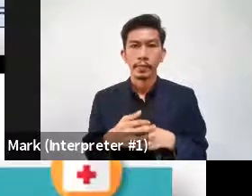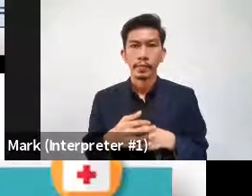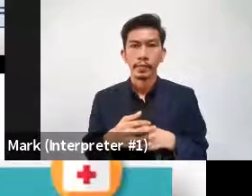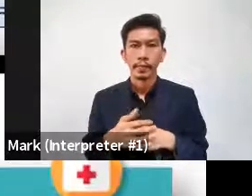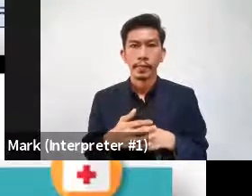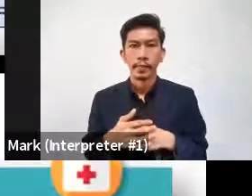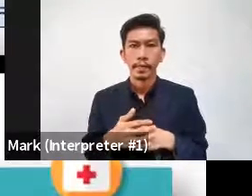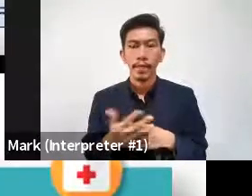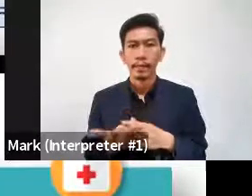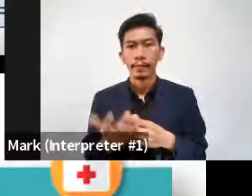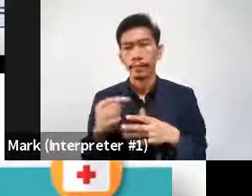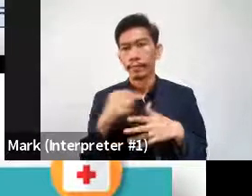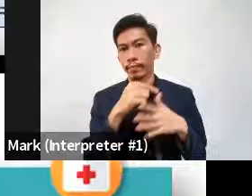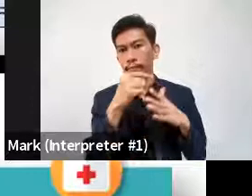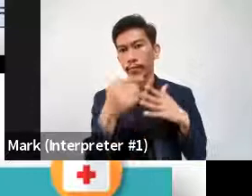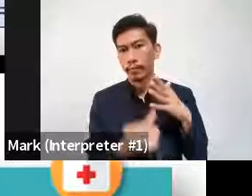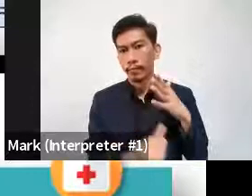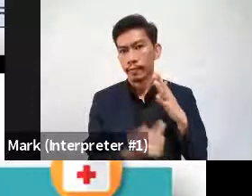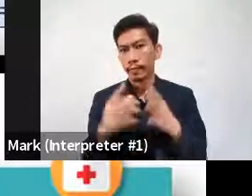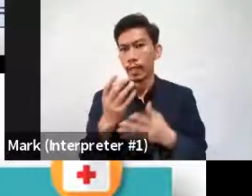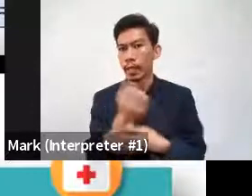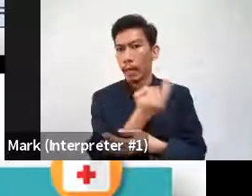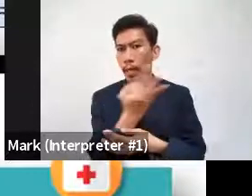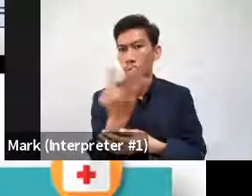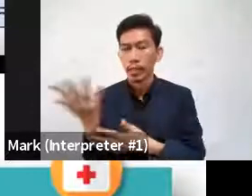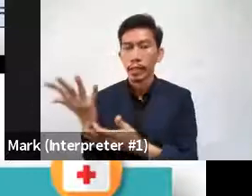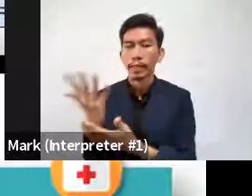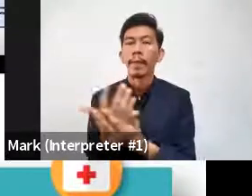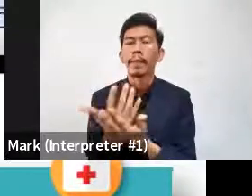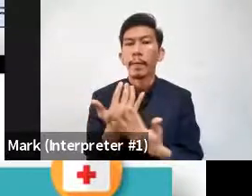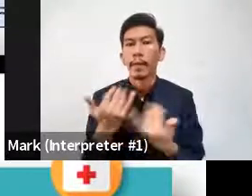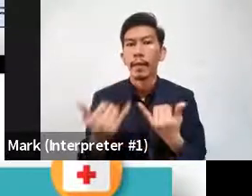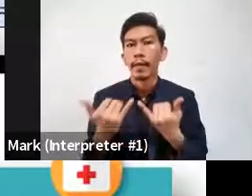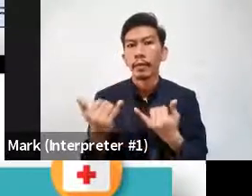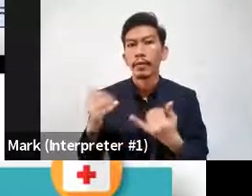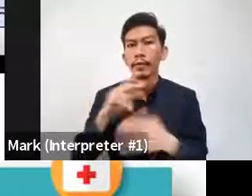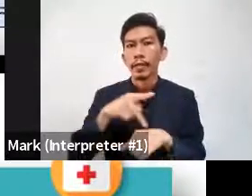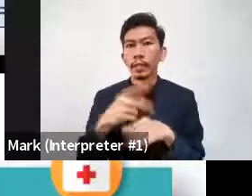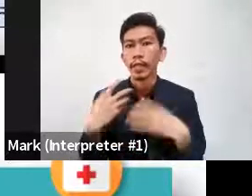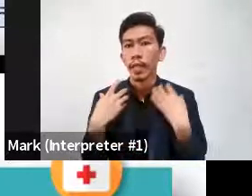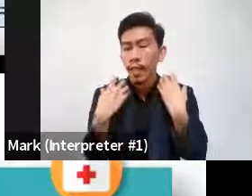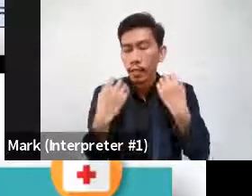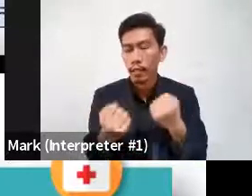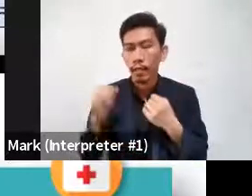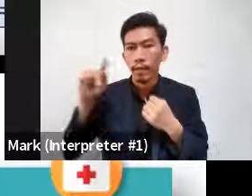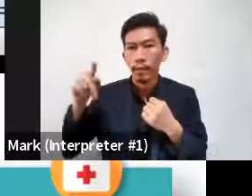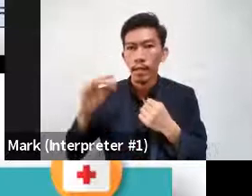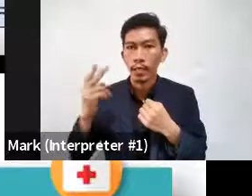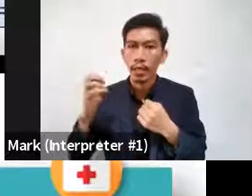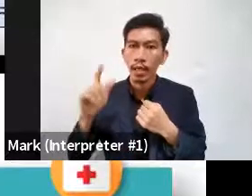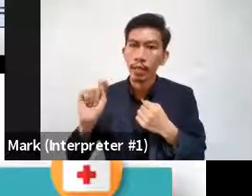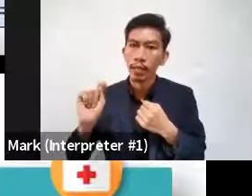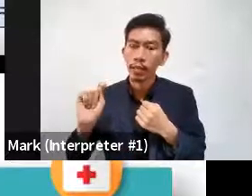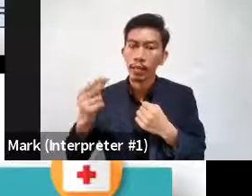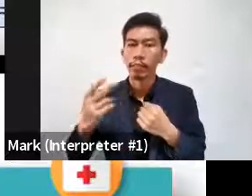So these are just some of the stats. And so far, PhilHealth, in its effort to actually provide the